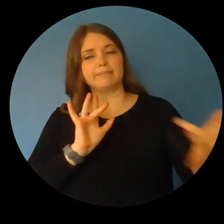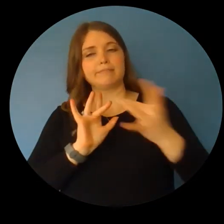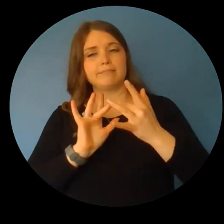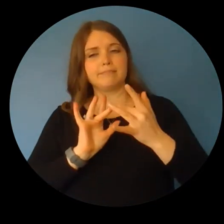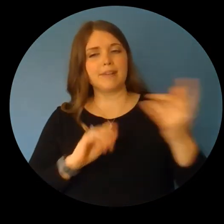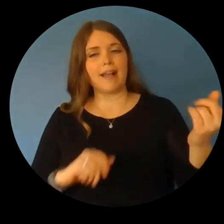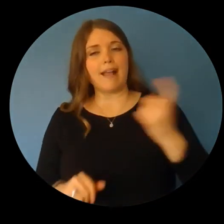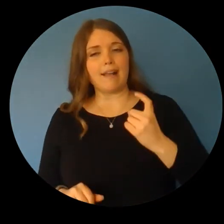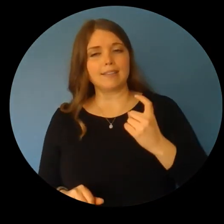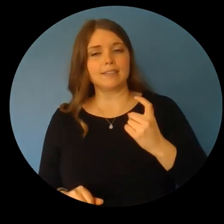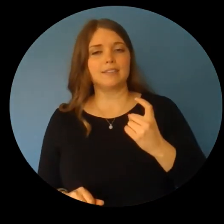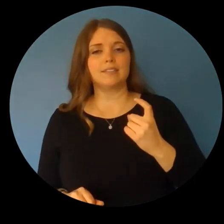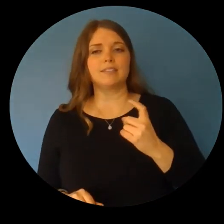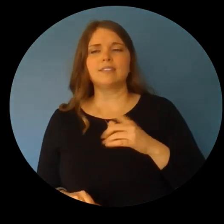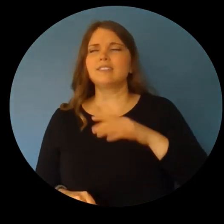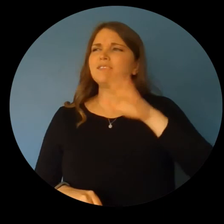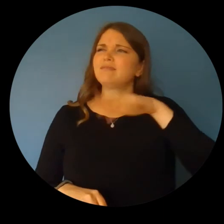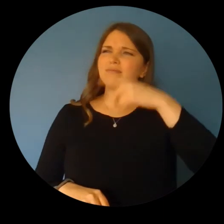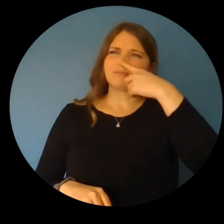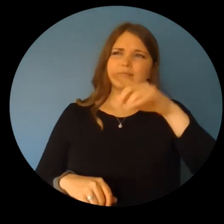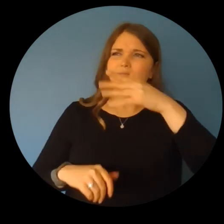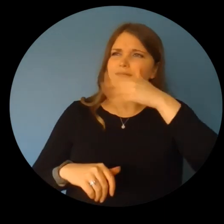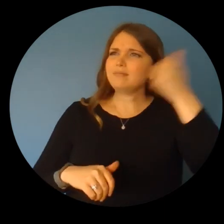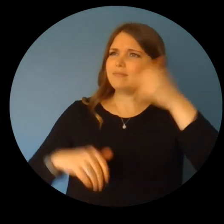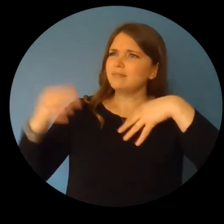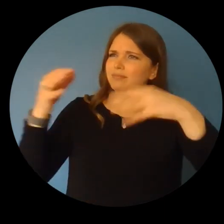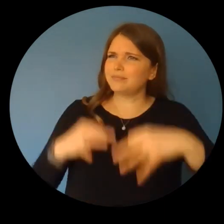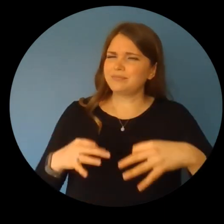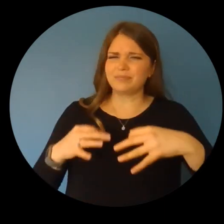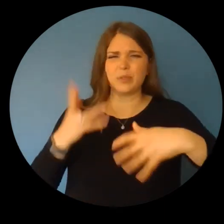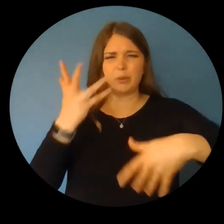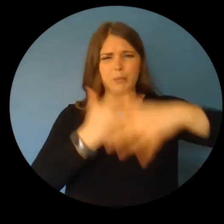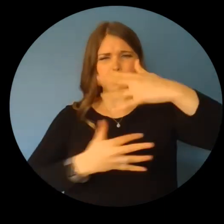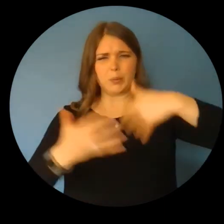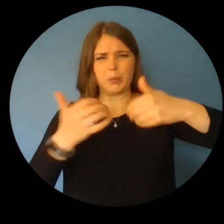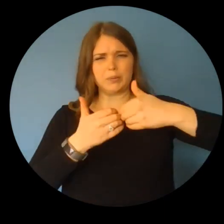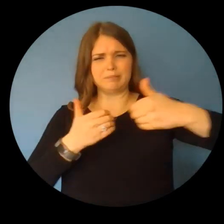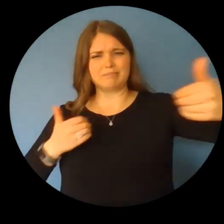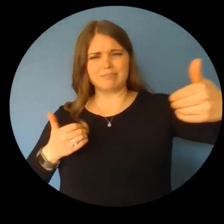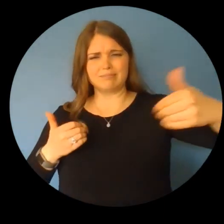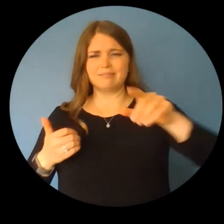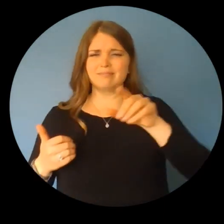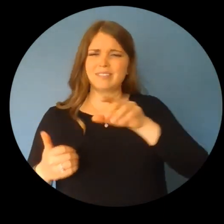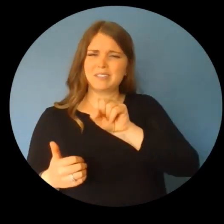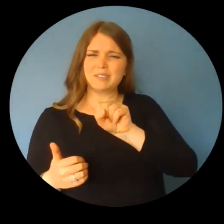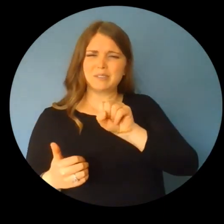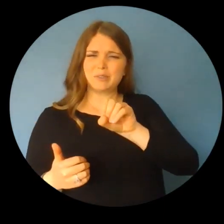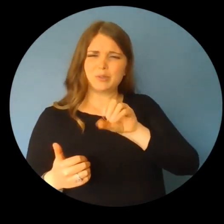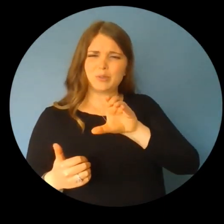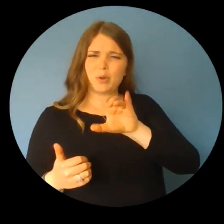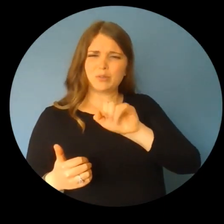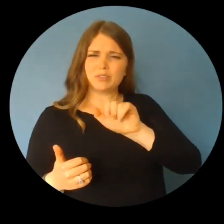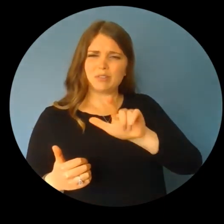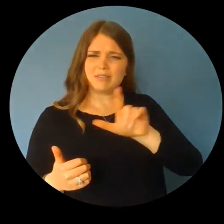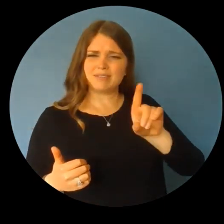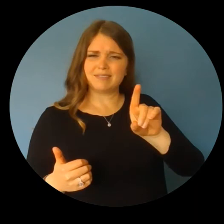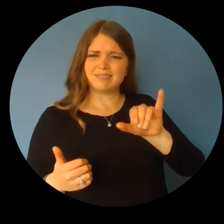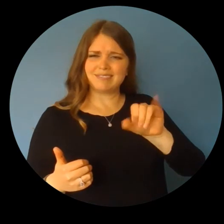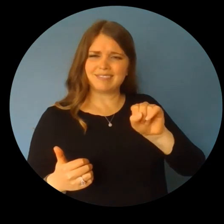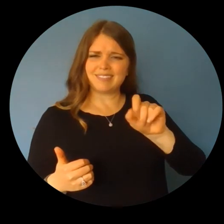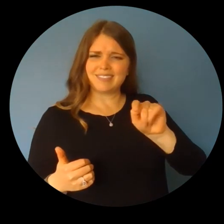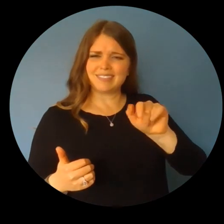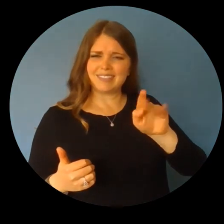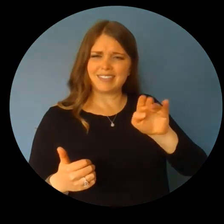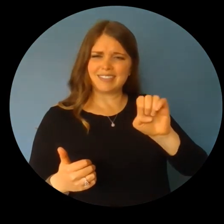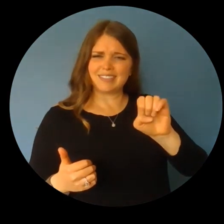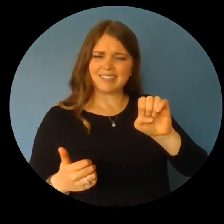to better explain what do we mean by social distancing. So if you are out and about playing, what that means for